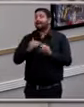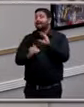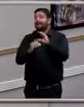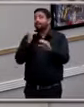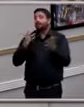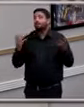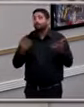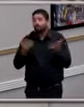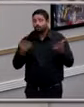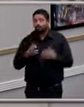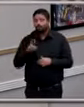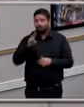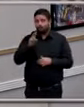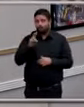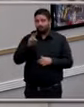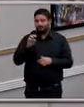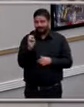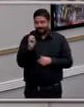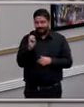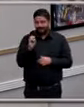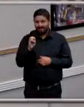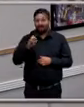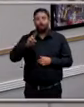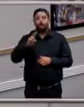address is